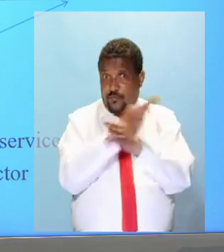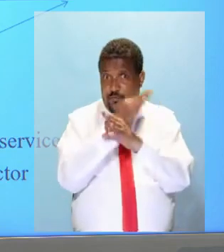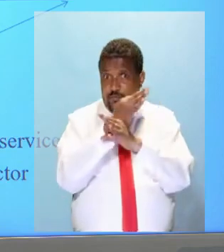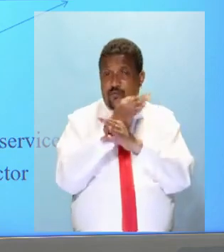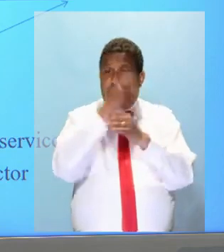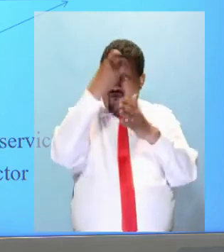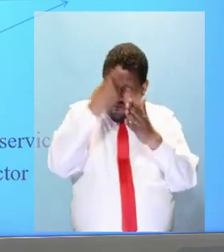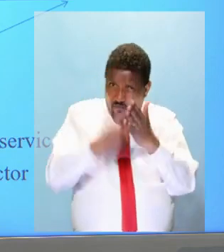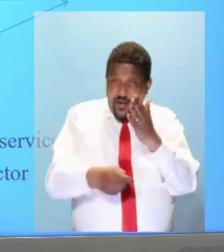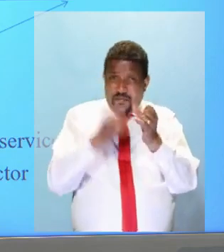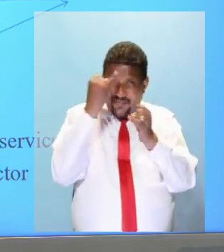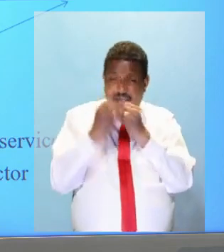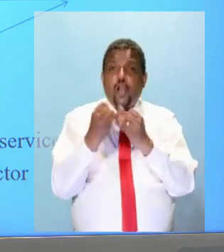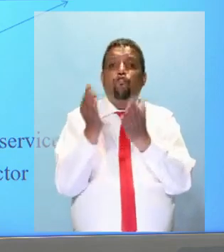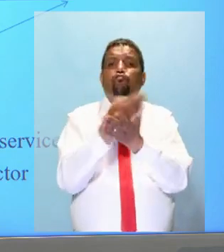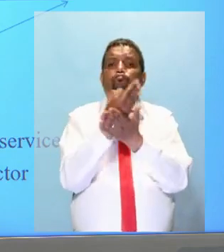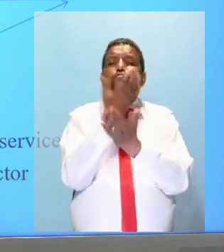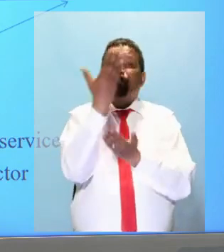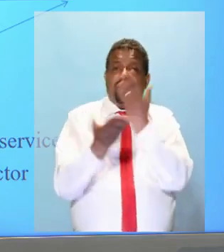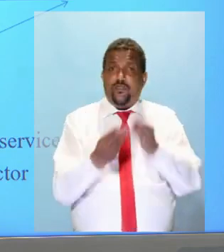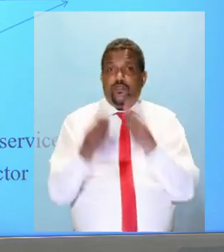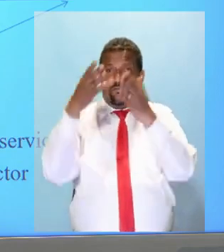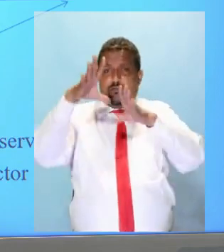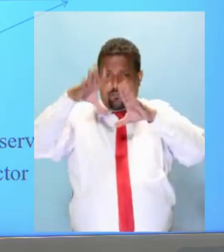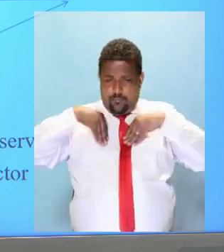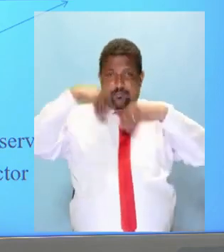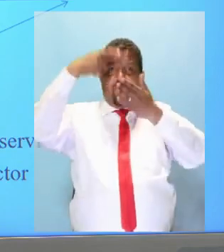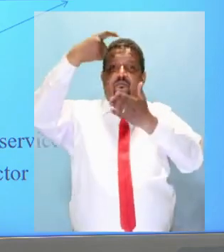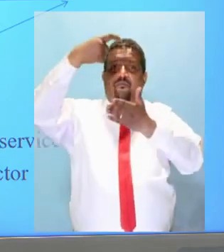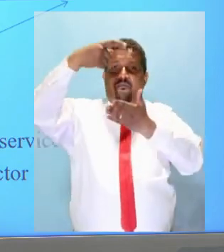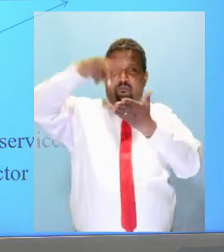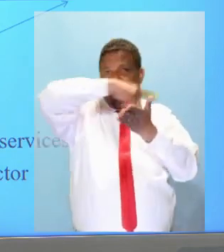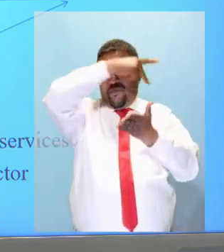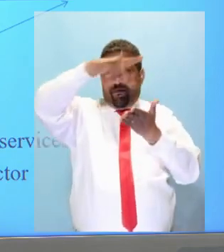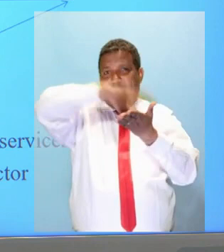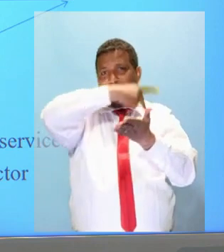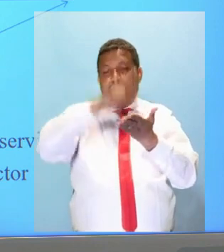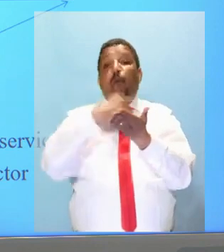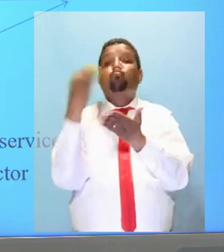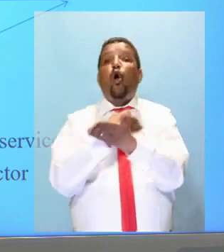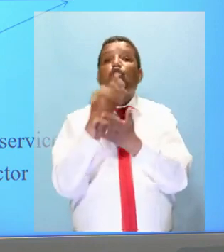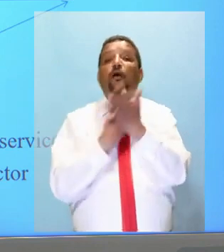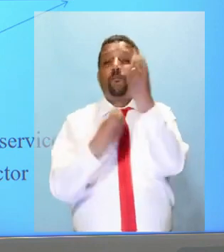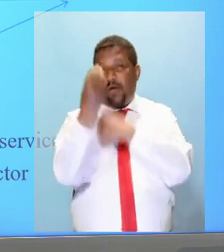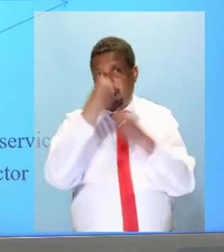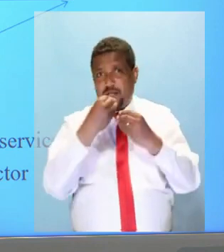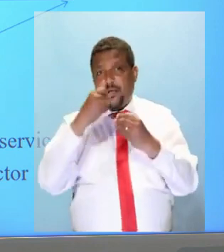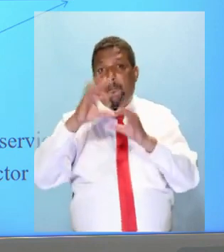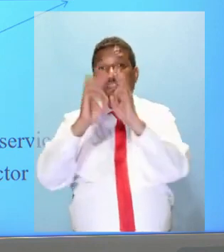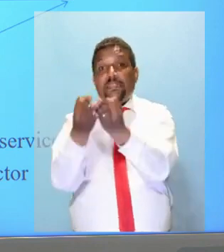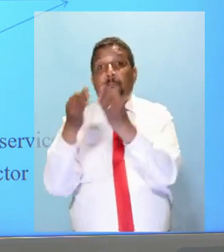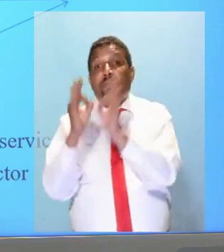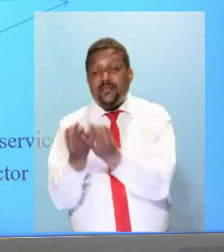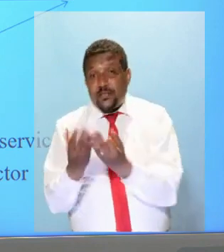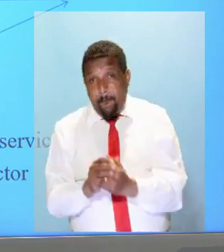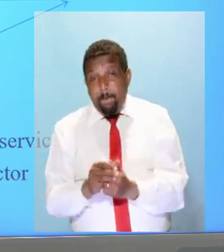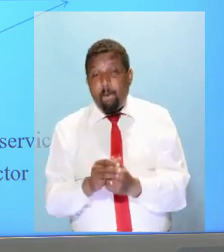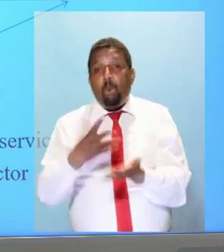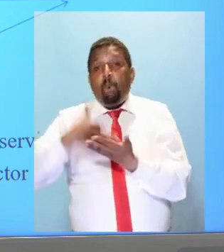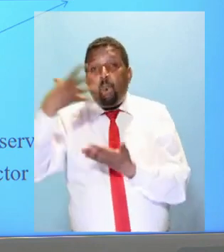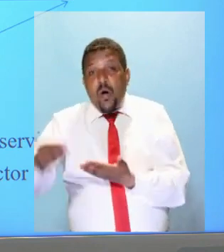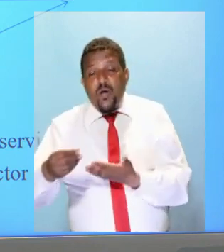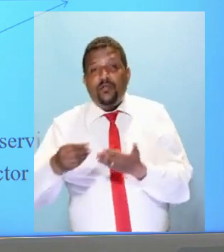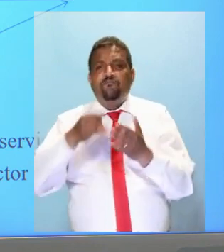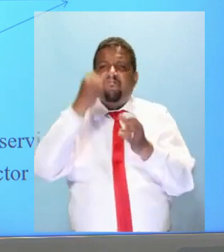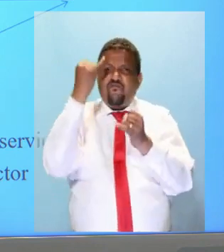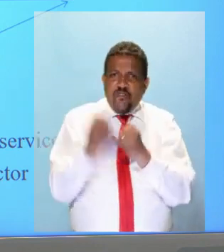services, they in turn receive payments. Again, in the product markets, when households buy final goods and